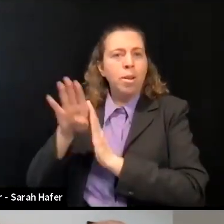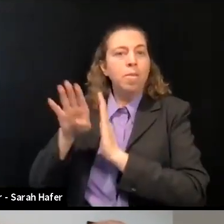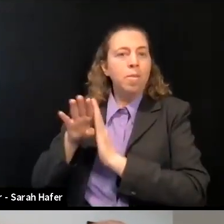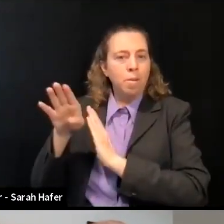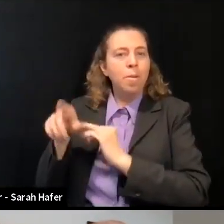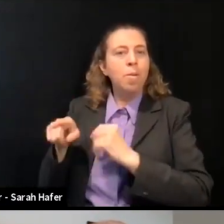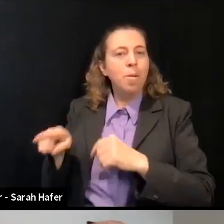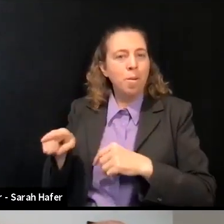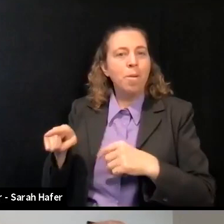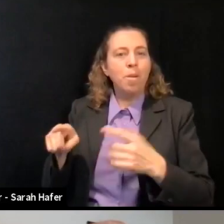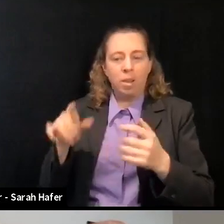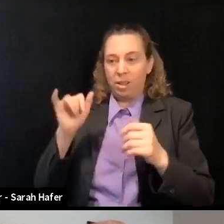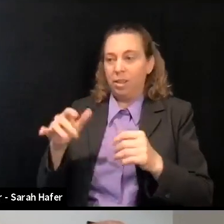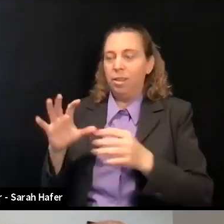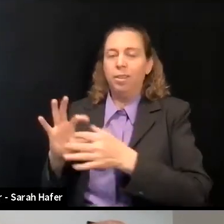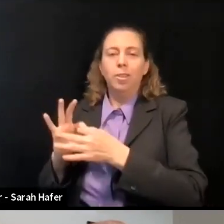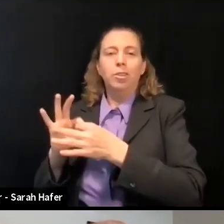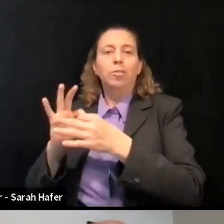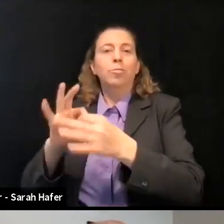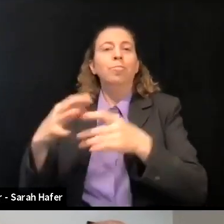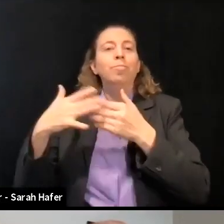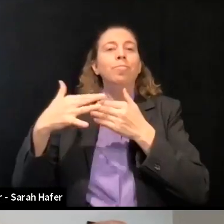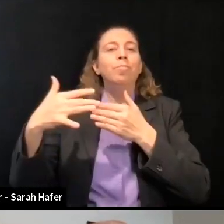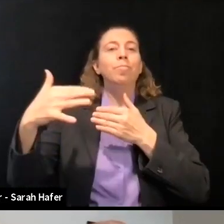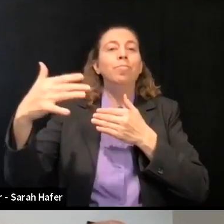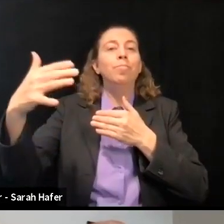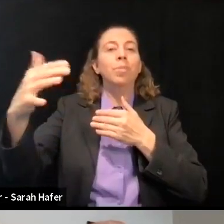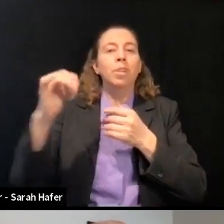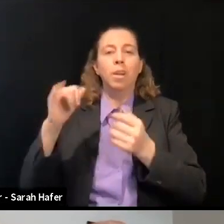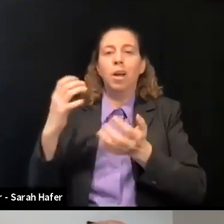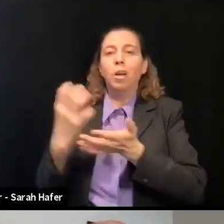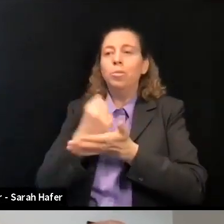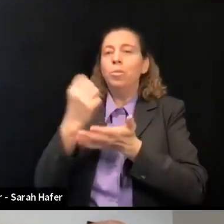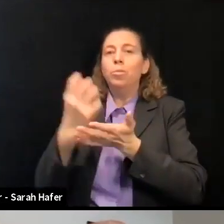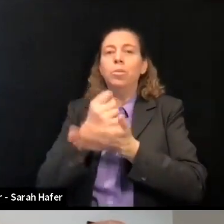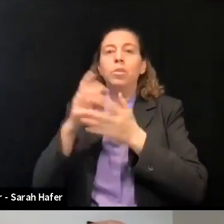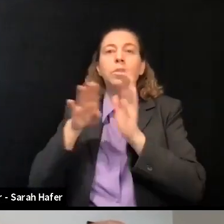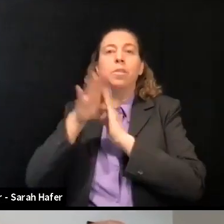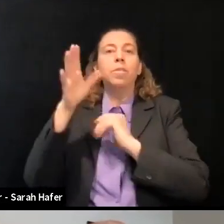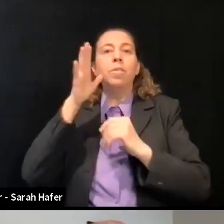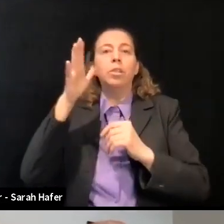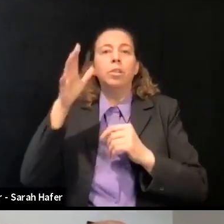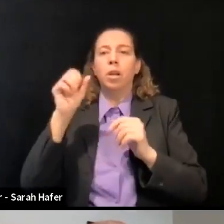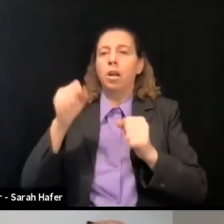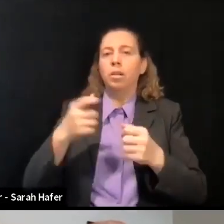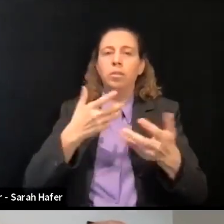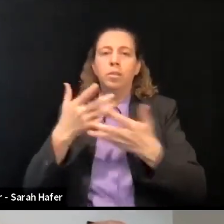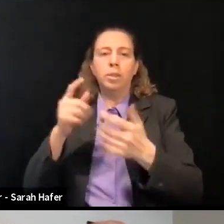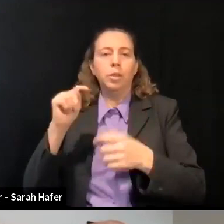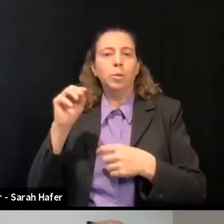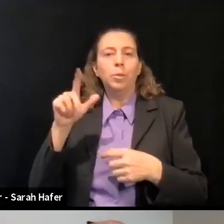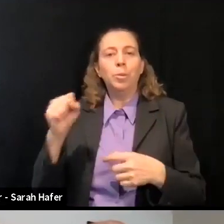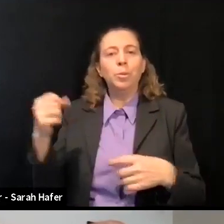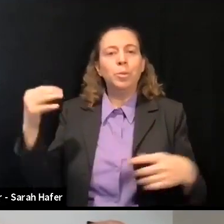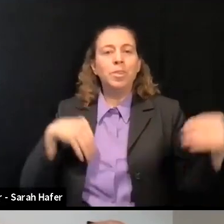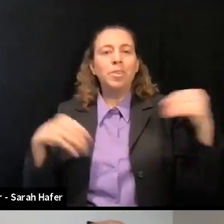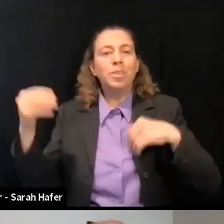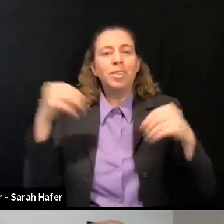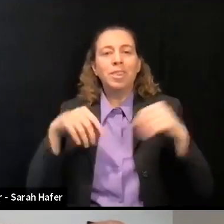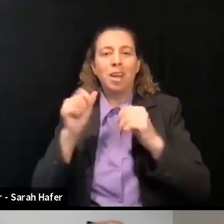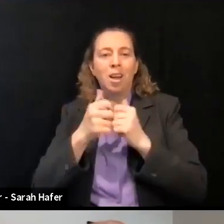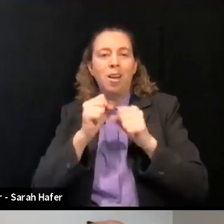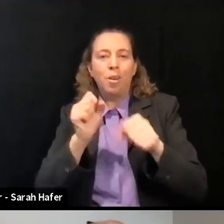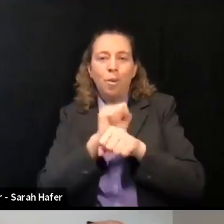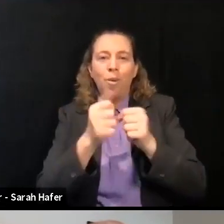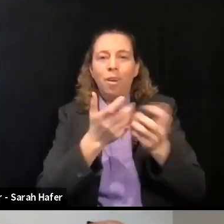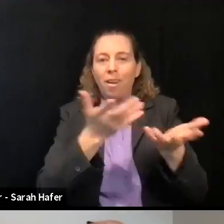Feelings are a way of communicating where we're at. And as we use those feelings, and I cannot deny that sometimes when our three-year-old is having a particularly hard feeling,